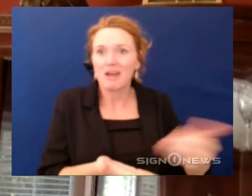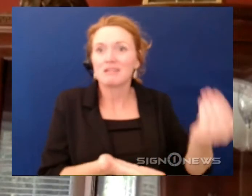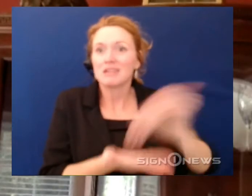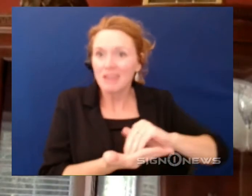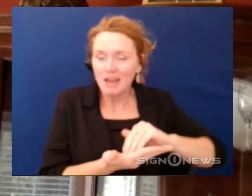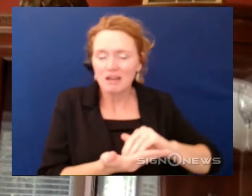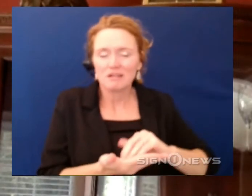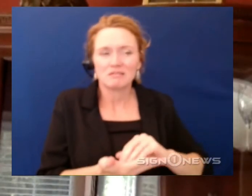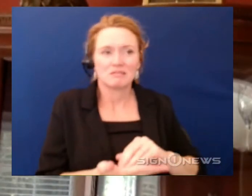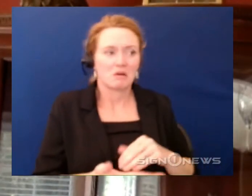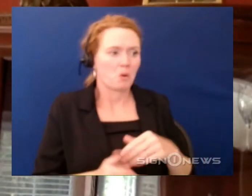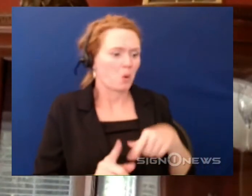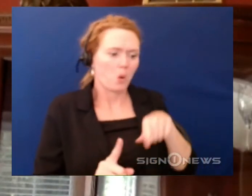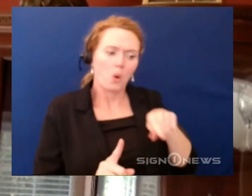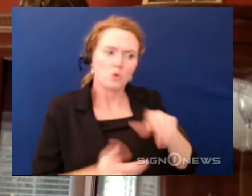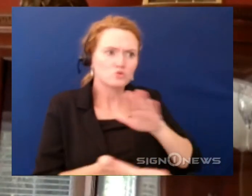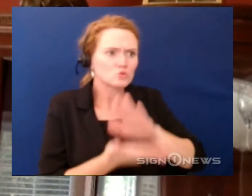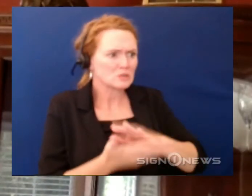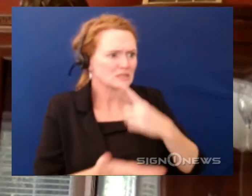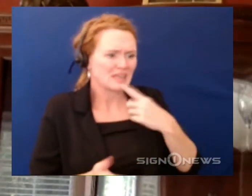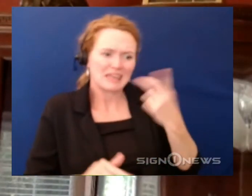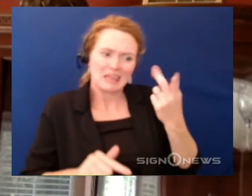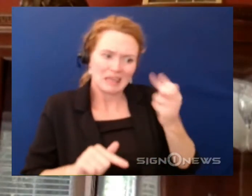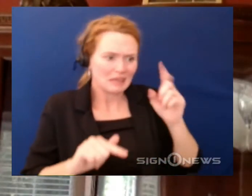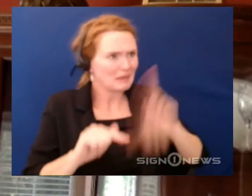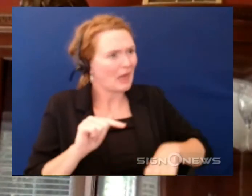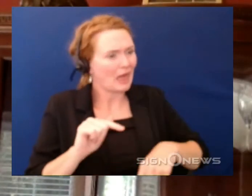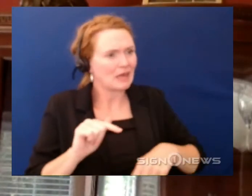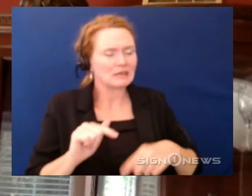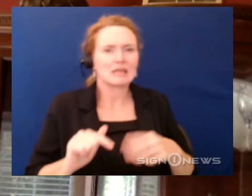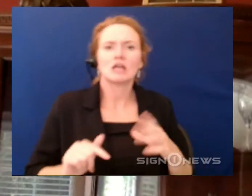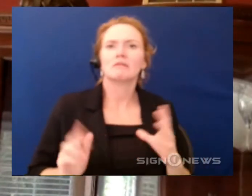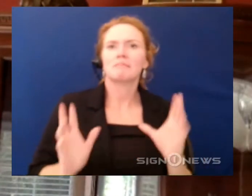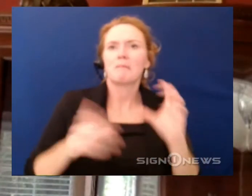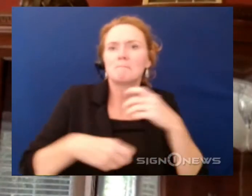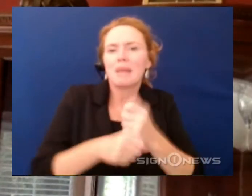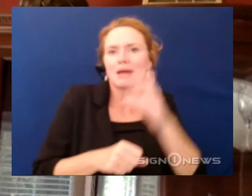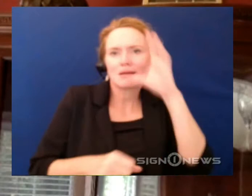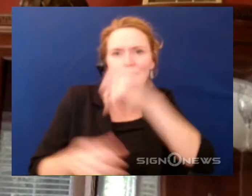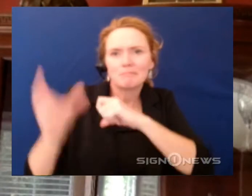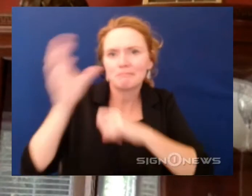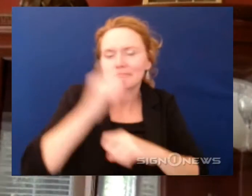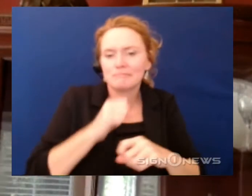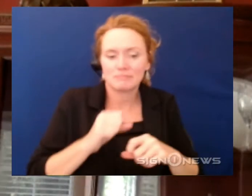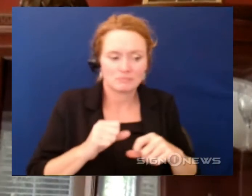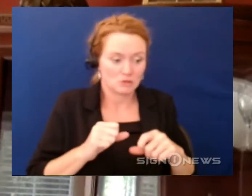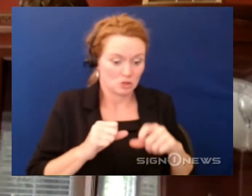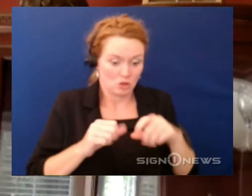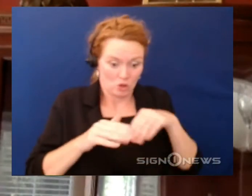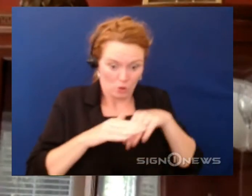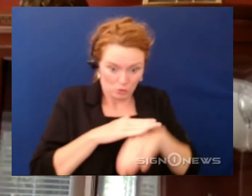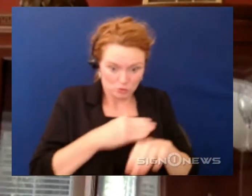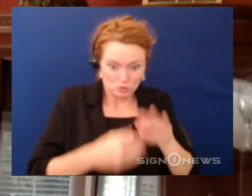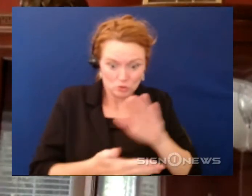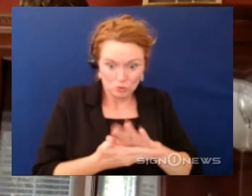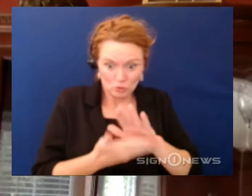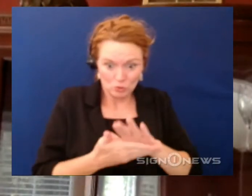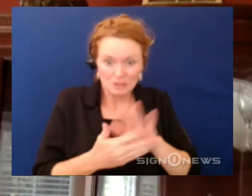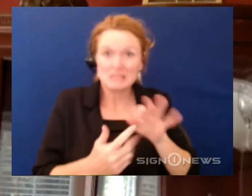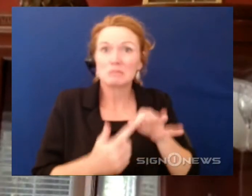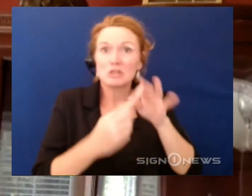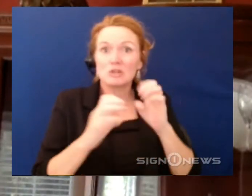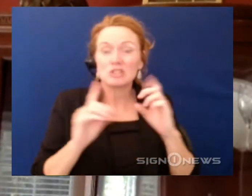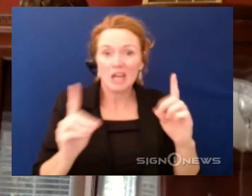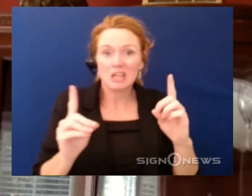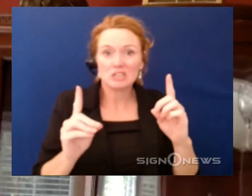hey, he's not going to be able to. It's an assumption that's made, and it's made from the time that kid gets into quote unquote special education